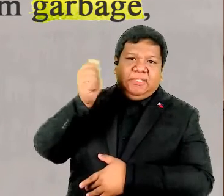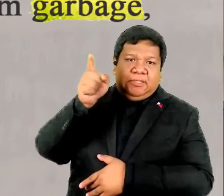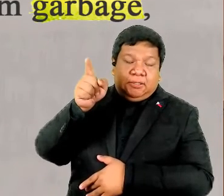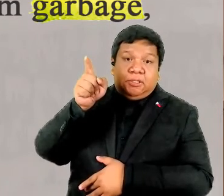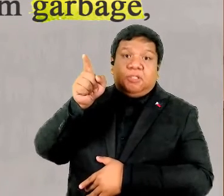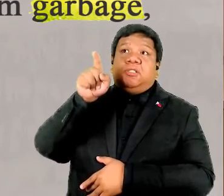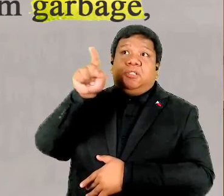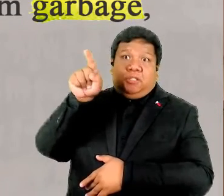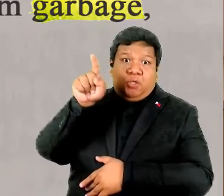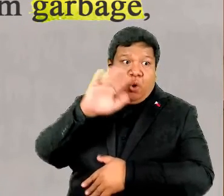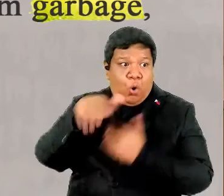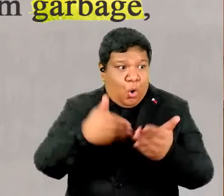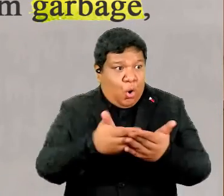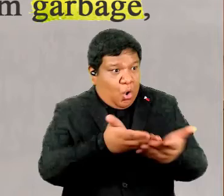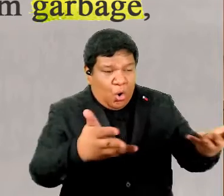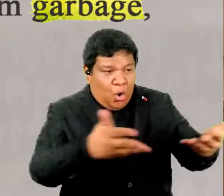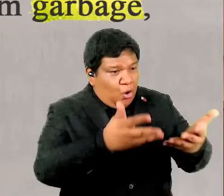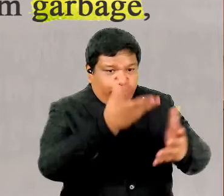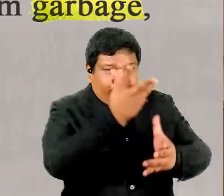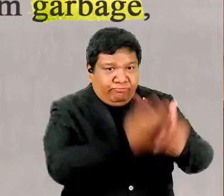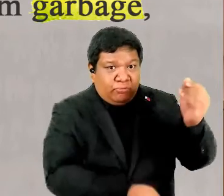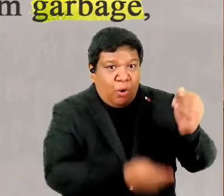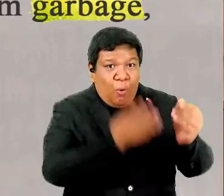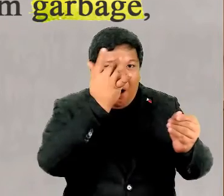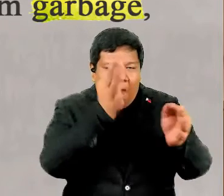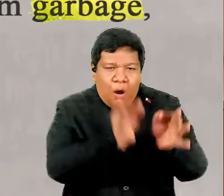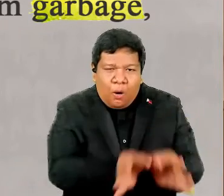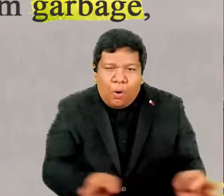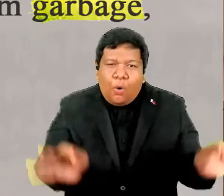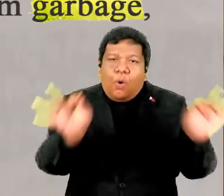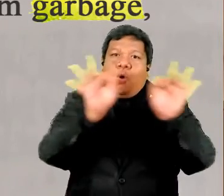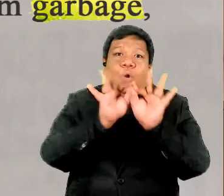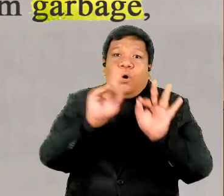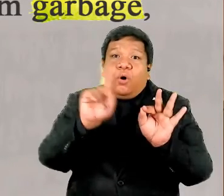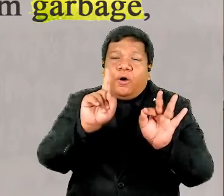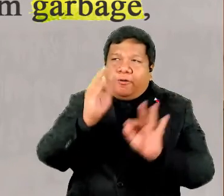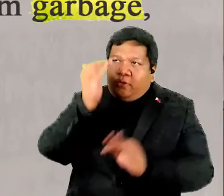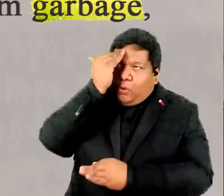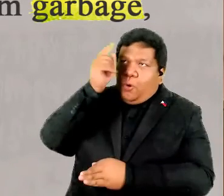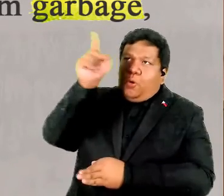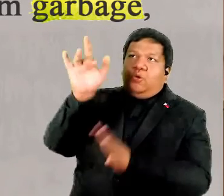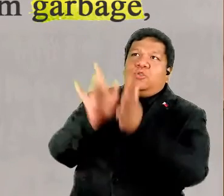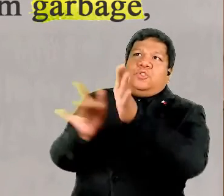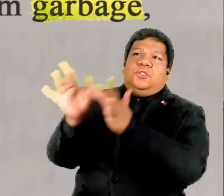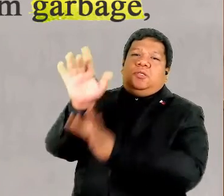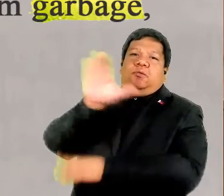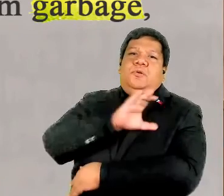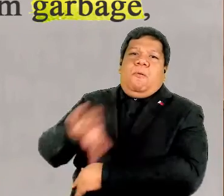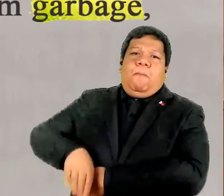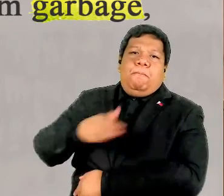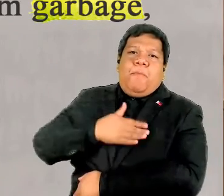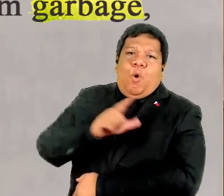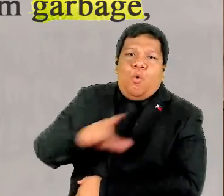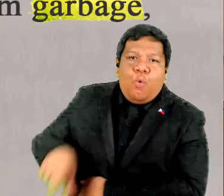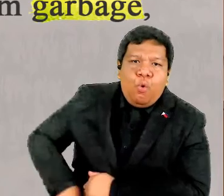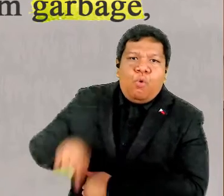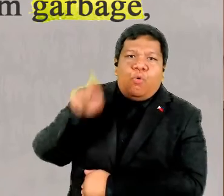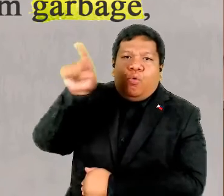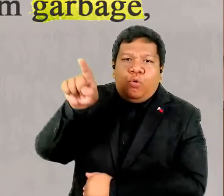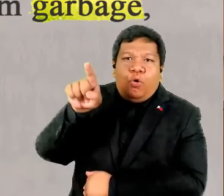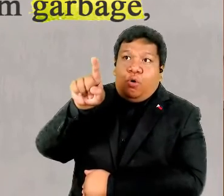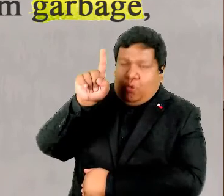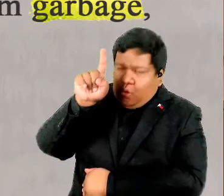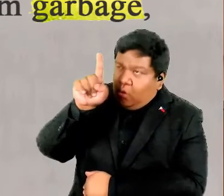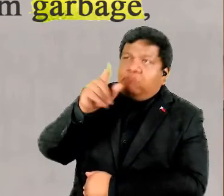I consider everything a loss because of the surpassing worth of knowing Christ Jesus my Lord, for whose sake I